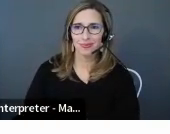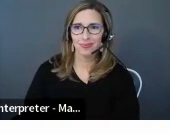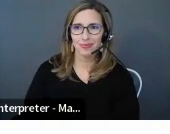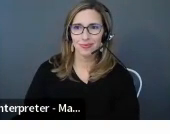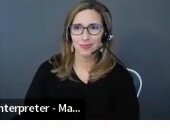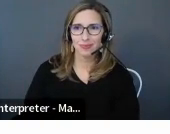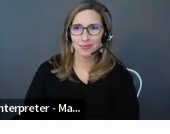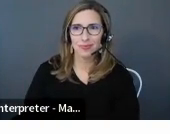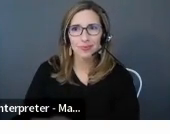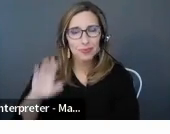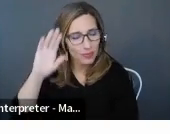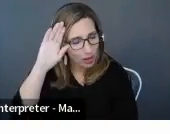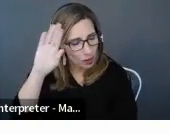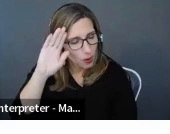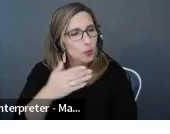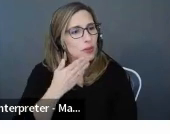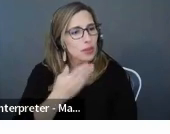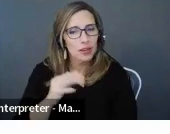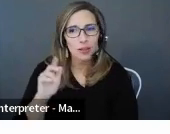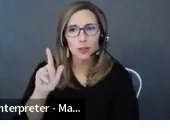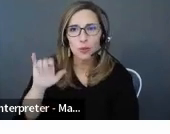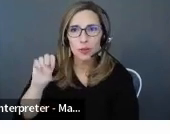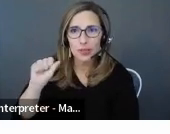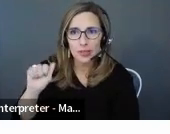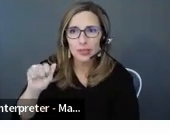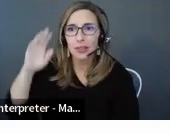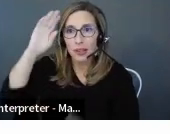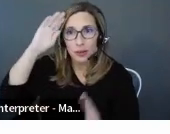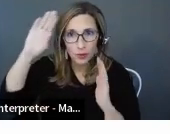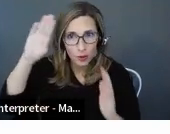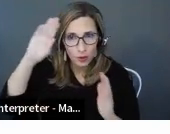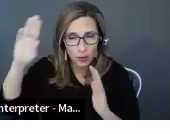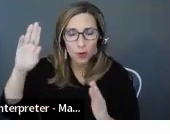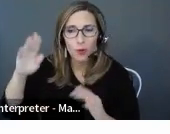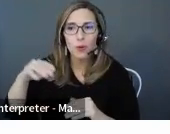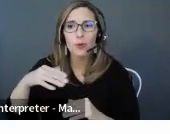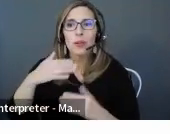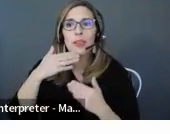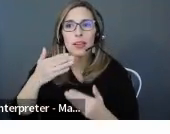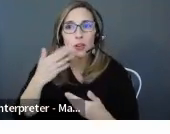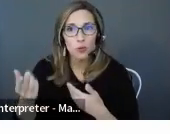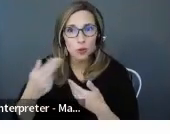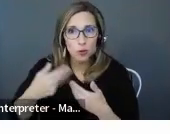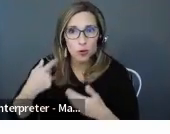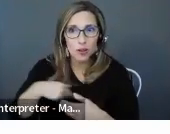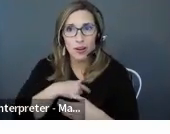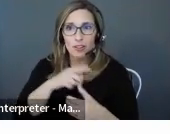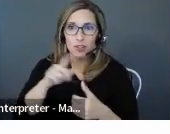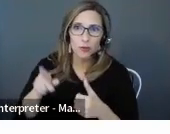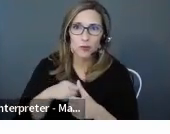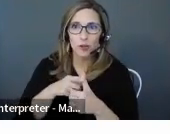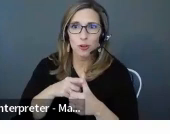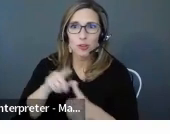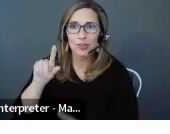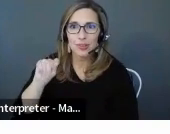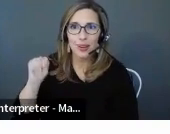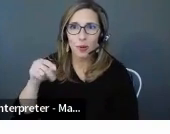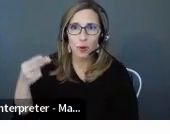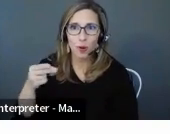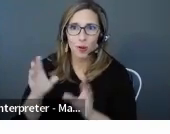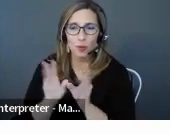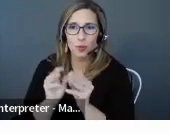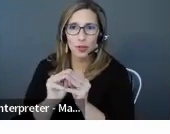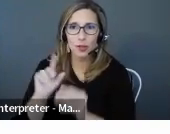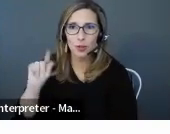Thank you, Lisa. Greetings, everyone. Thank you for joining us for our first town hall of 2025 for the Community